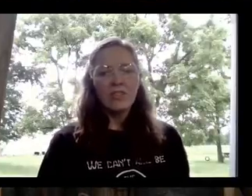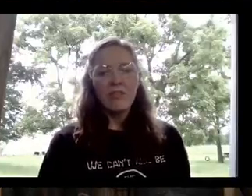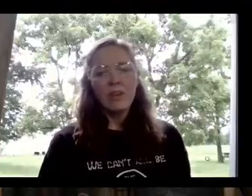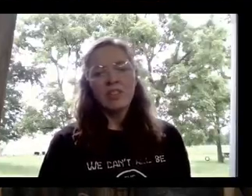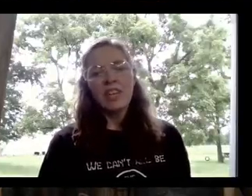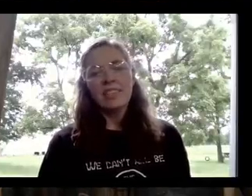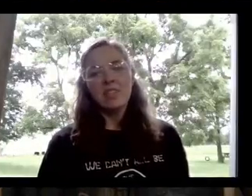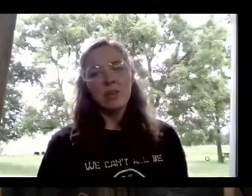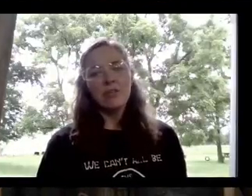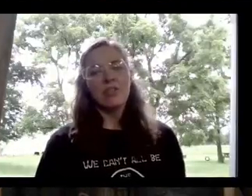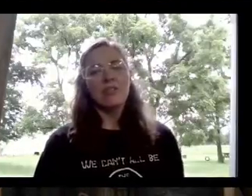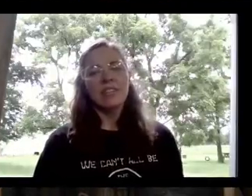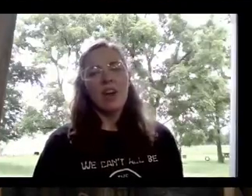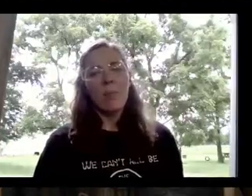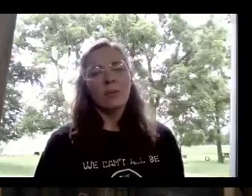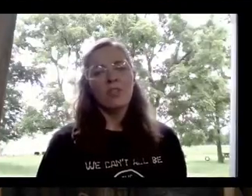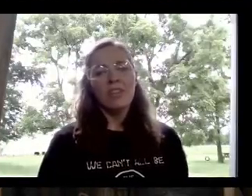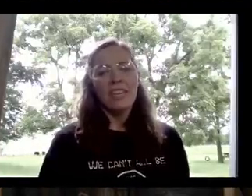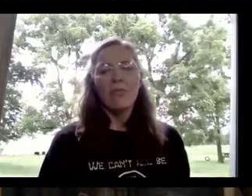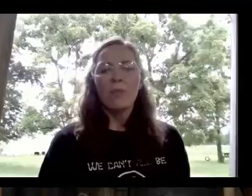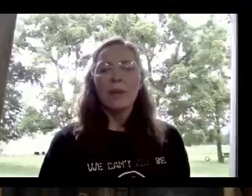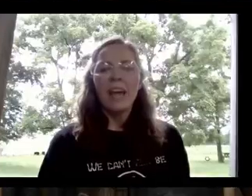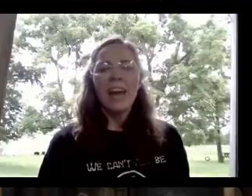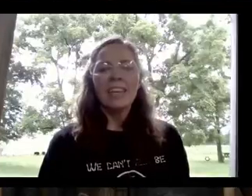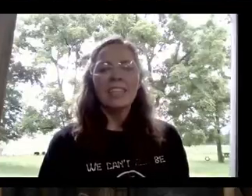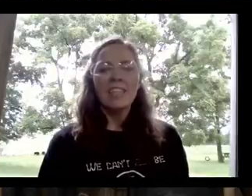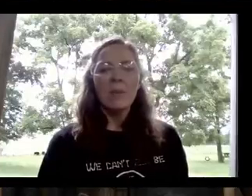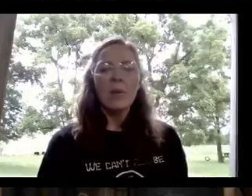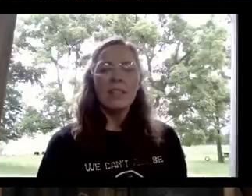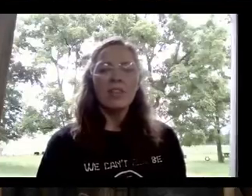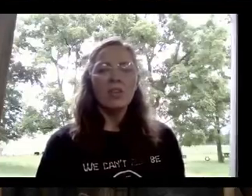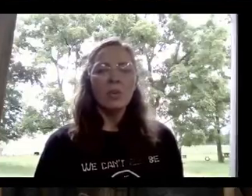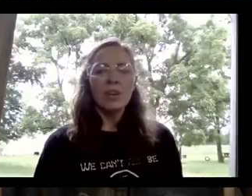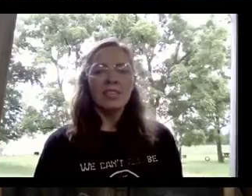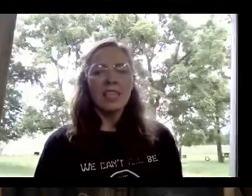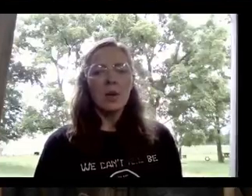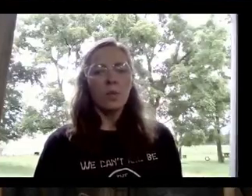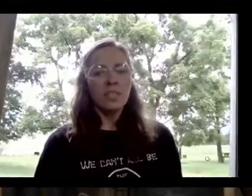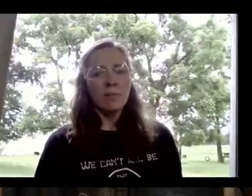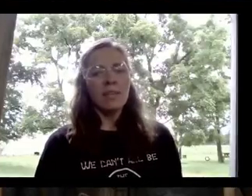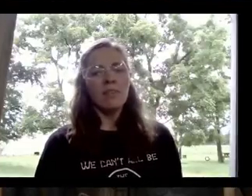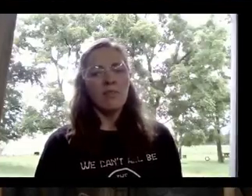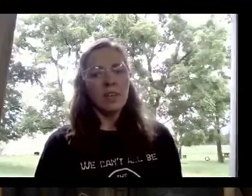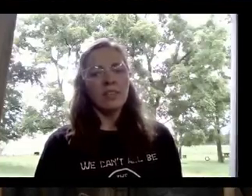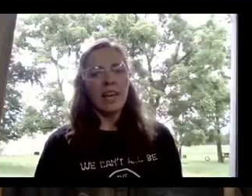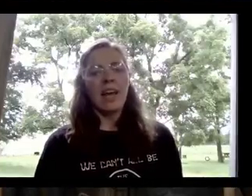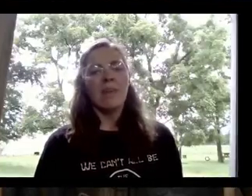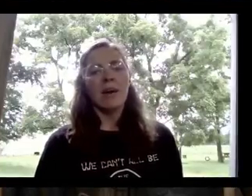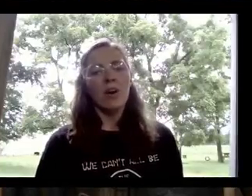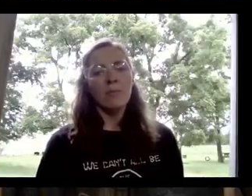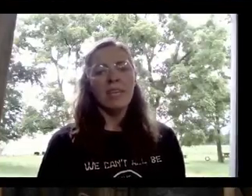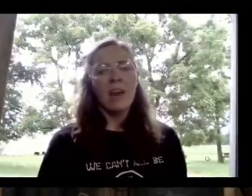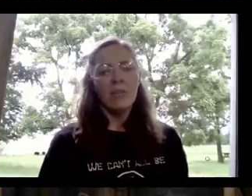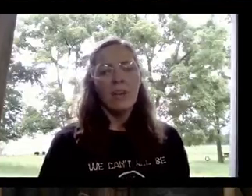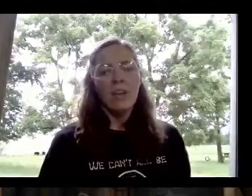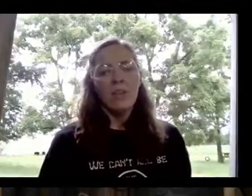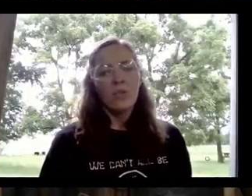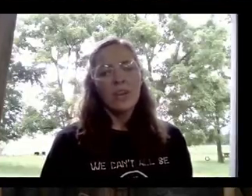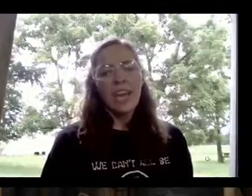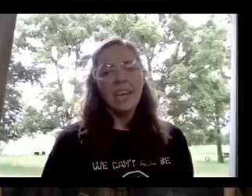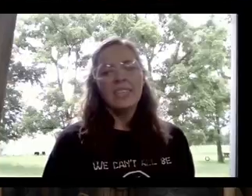North Country Forge says, huge news and opportunity for me. I get to demo at the New York State Woodsman Field Day in my